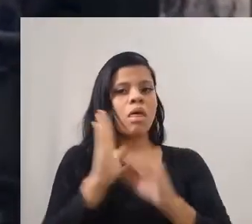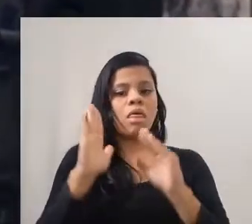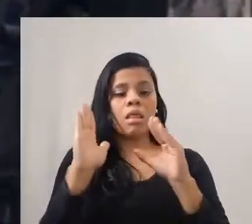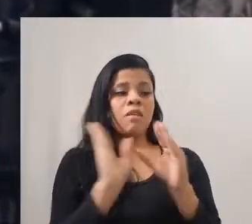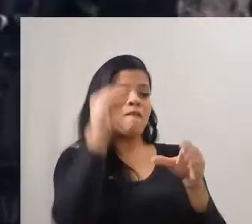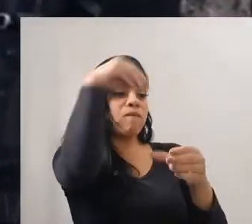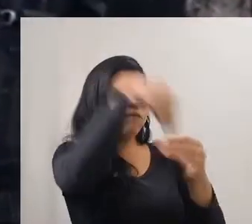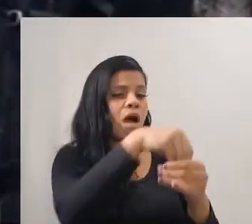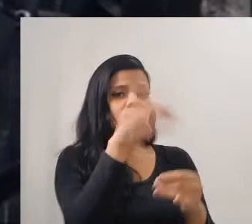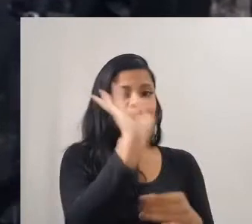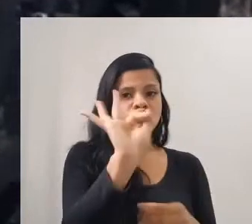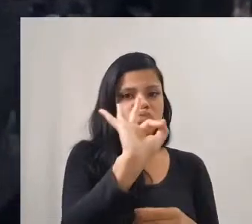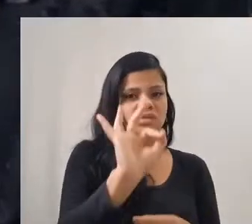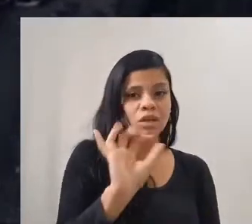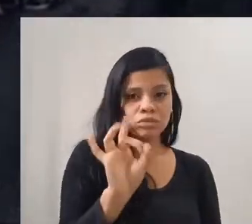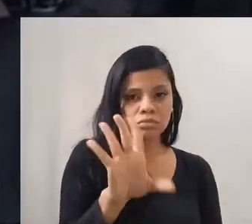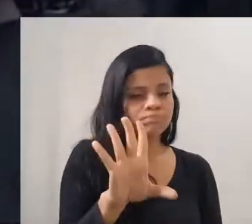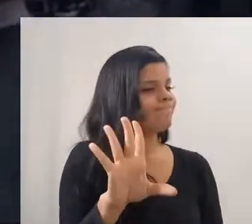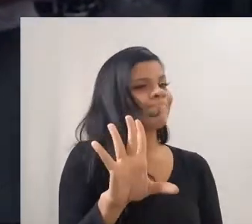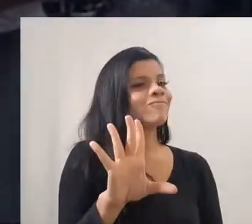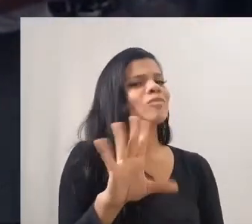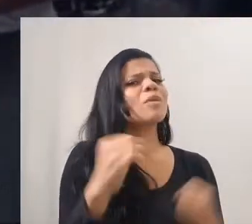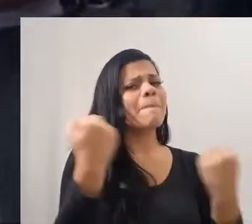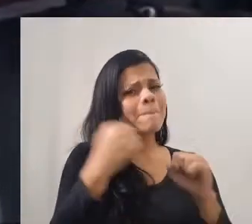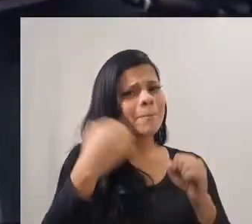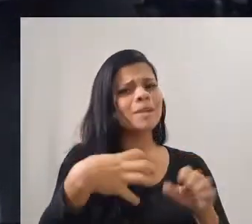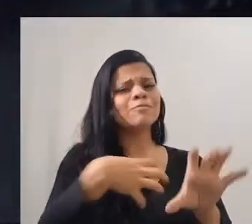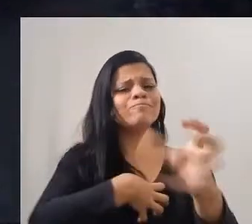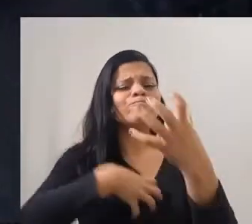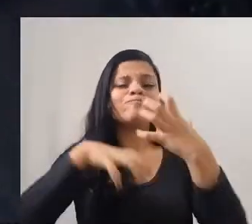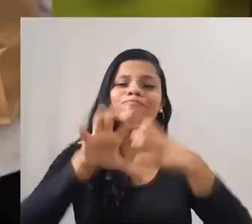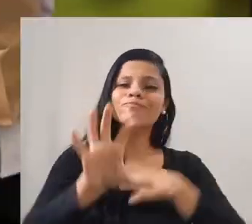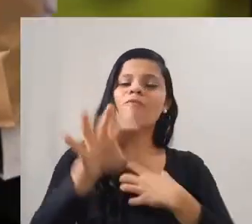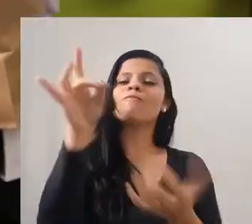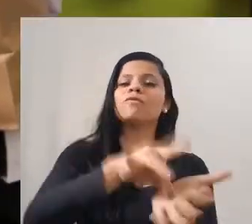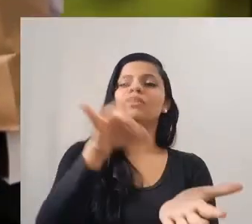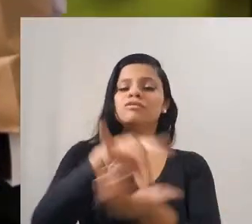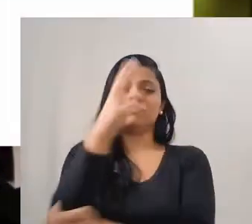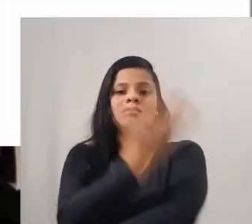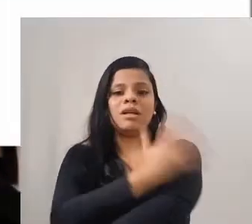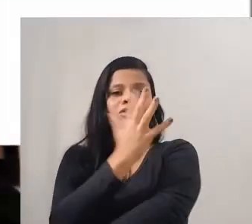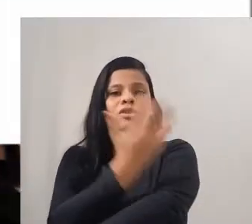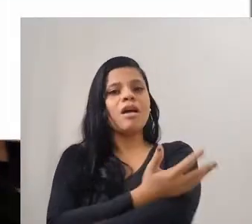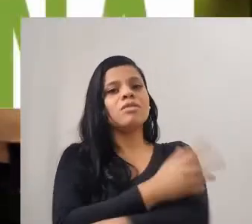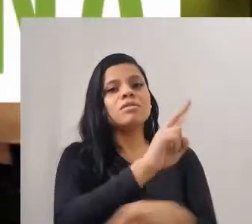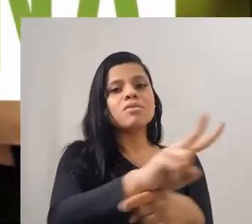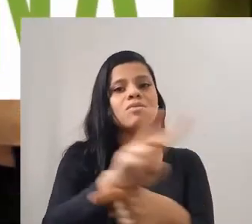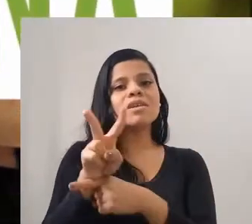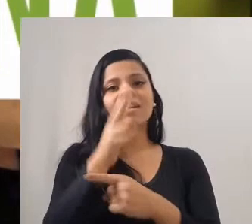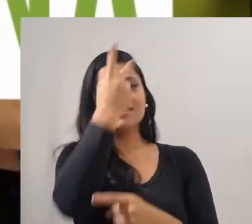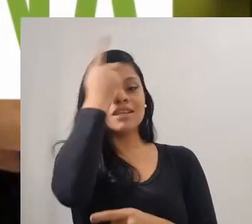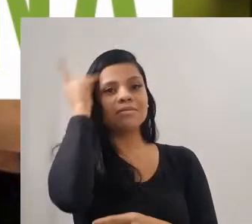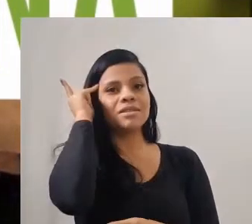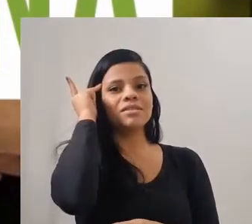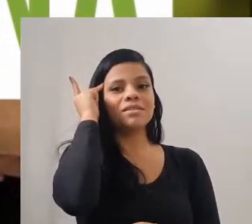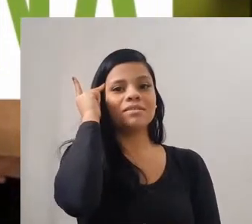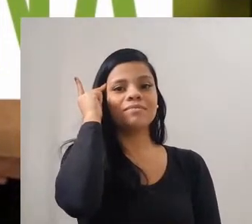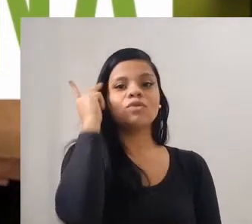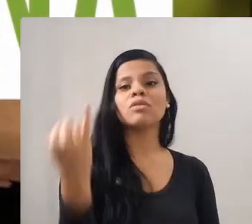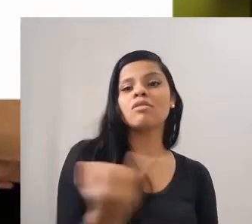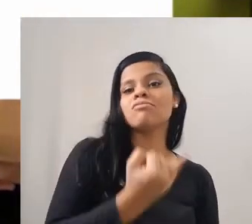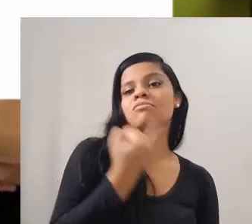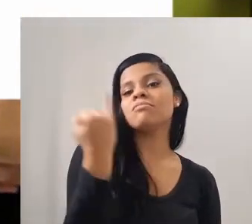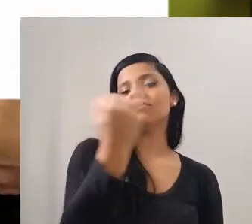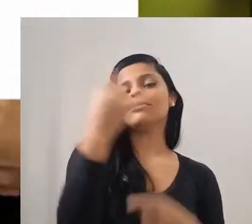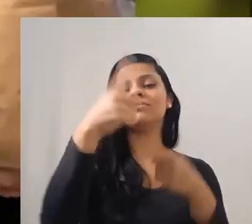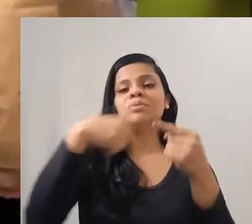com a população, como valores de empatia, de solidariedade, de cuidado com o outro são a base da medicina que a escola deseja